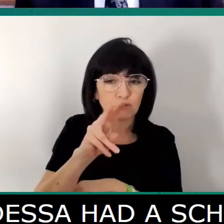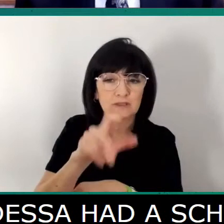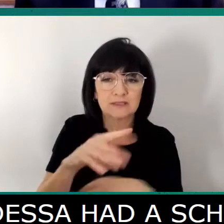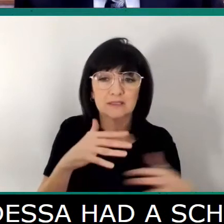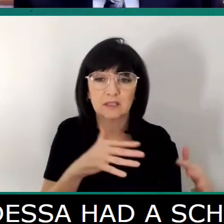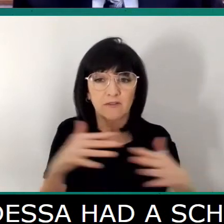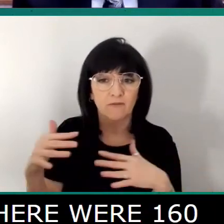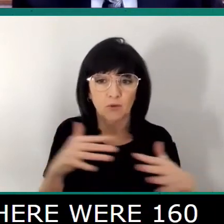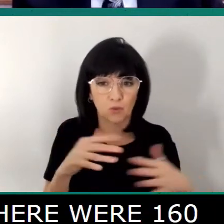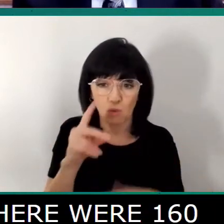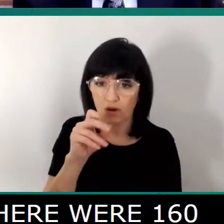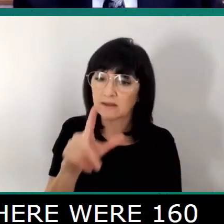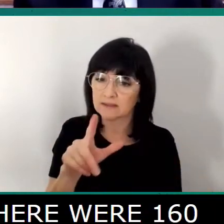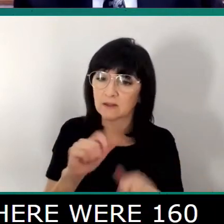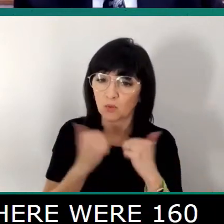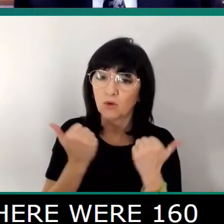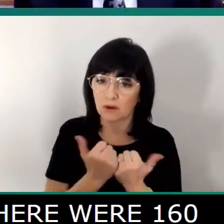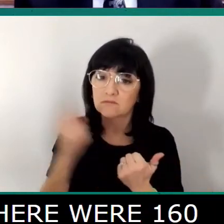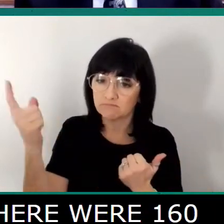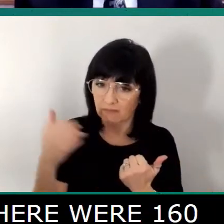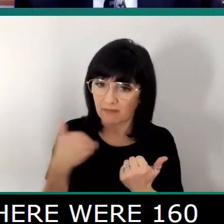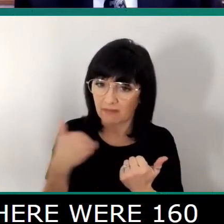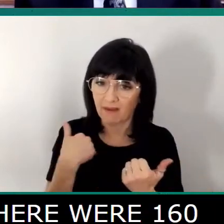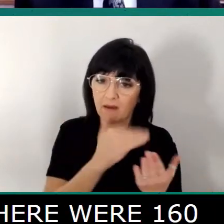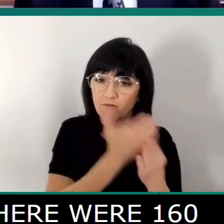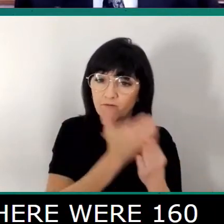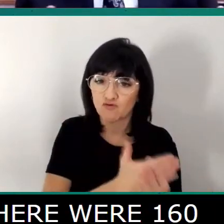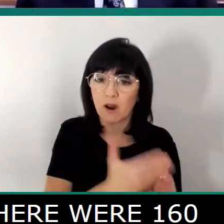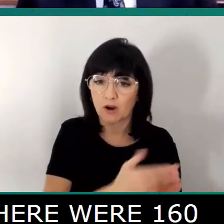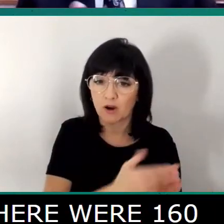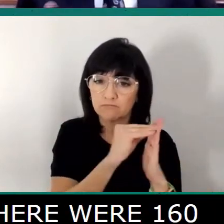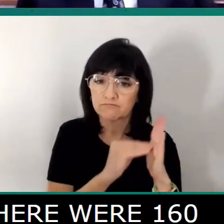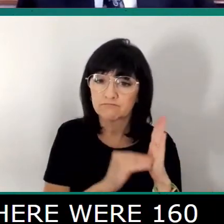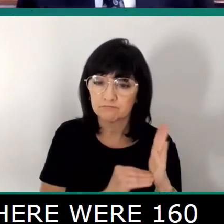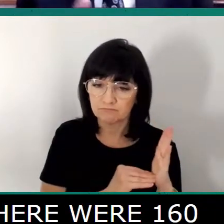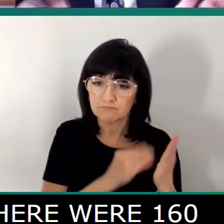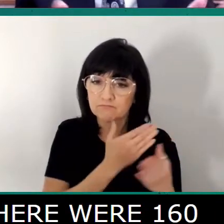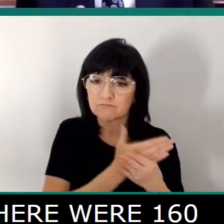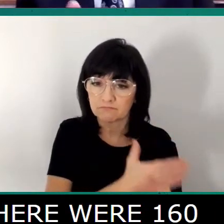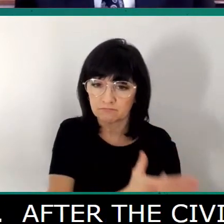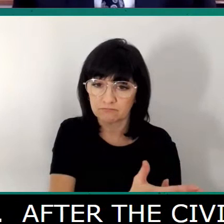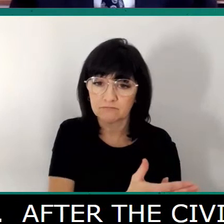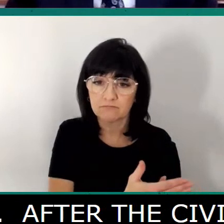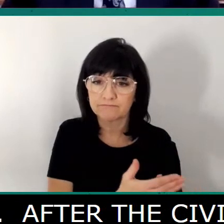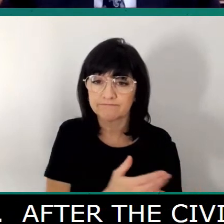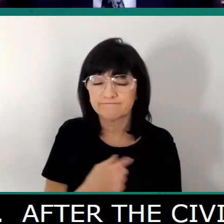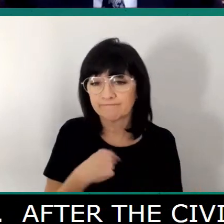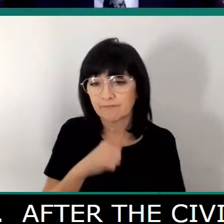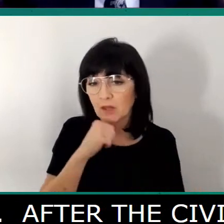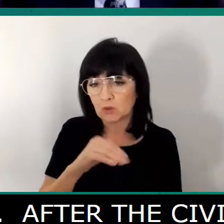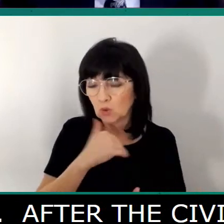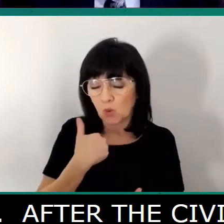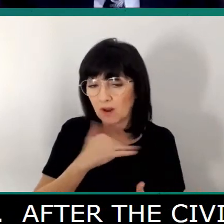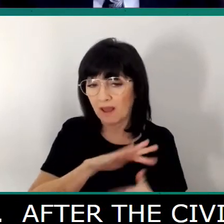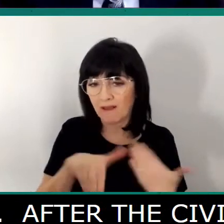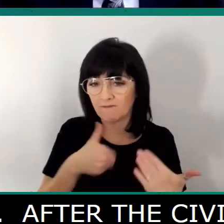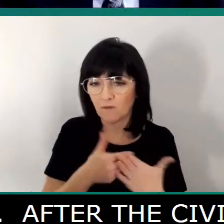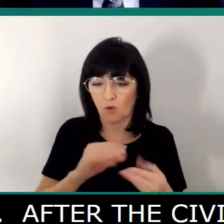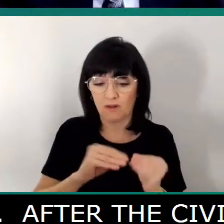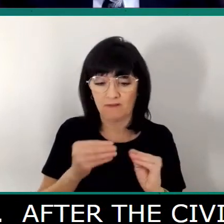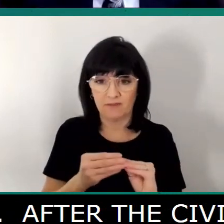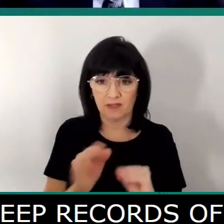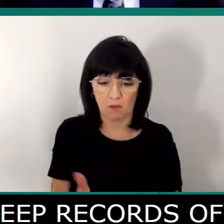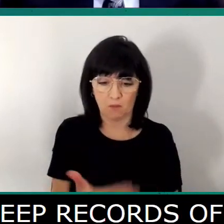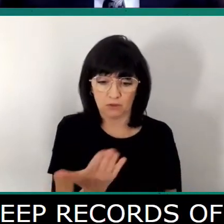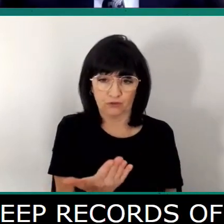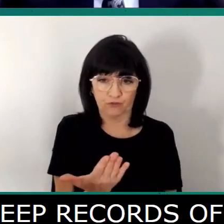did keep records of school attendance, and I don't have all those numbers in front of me,